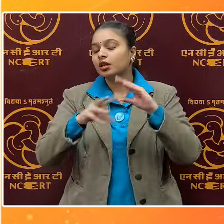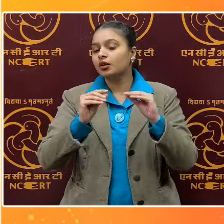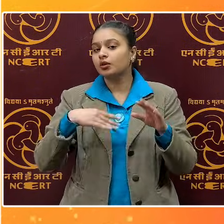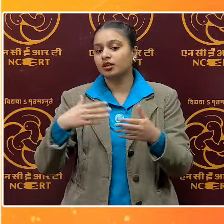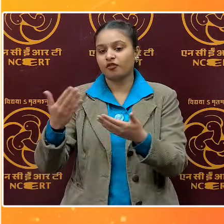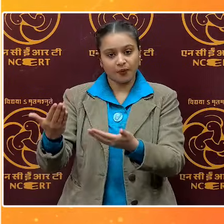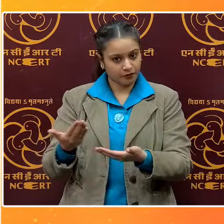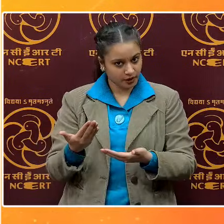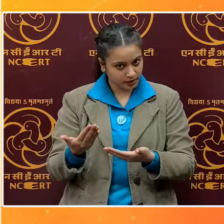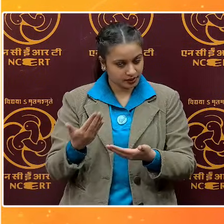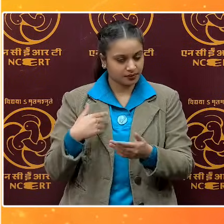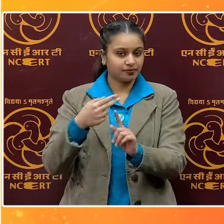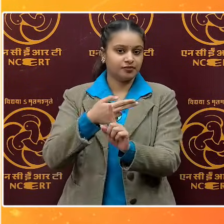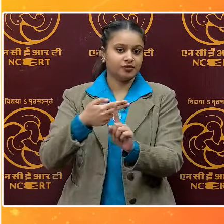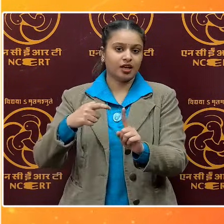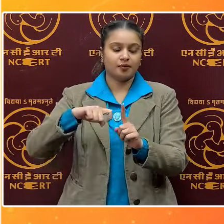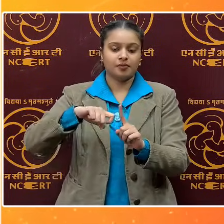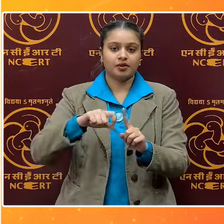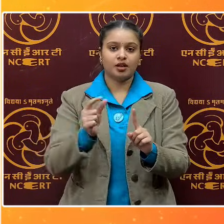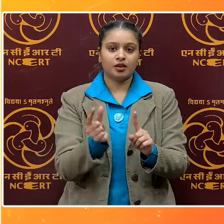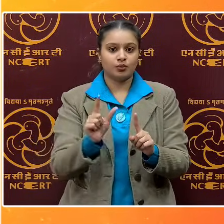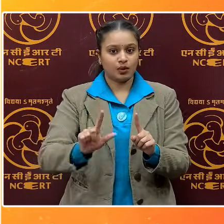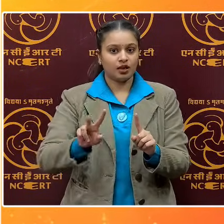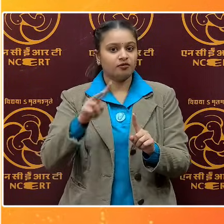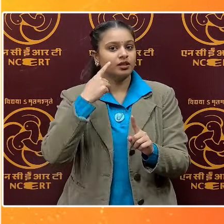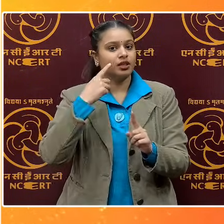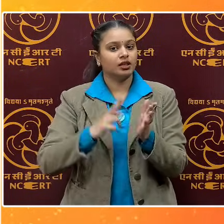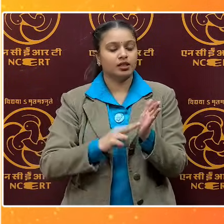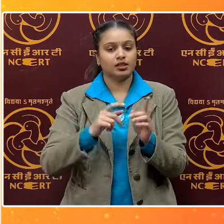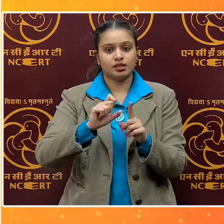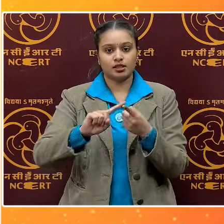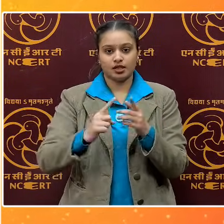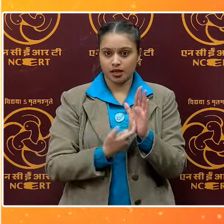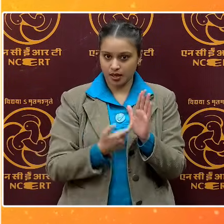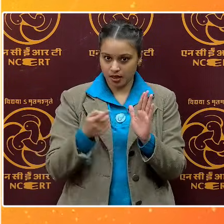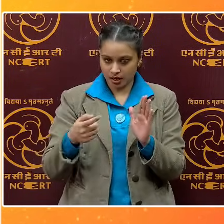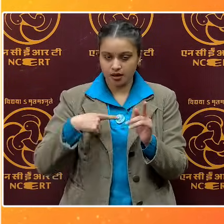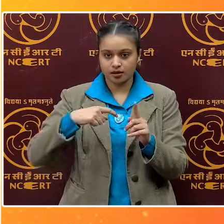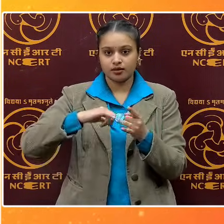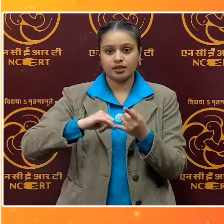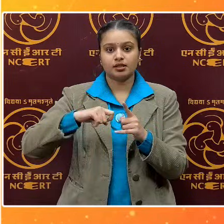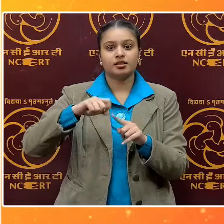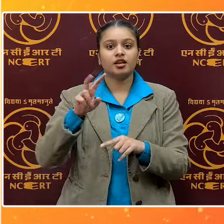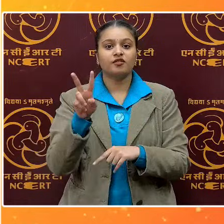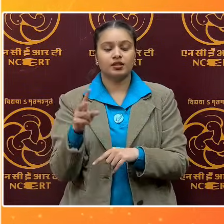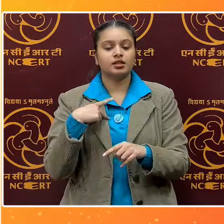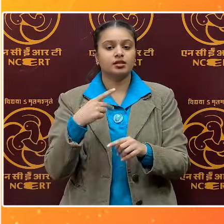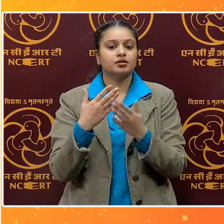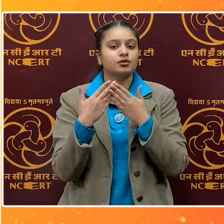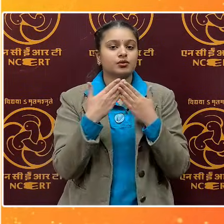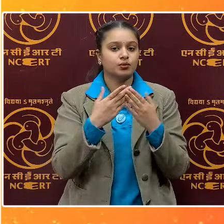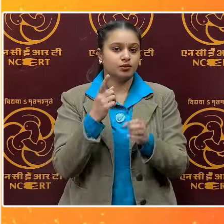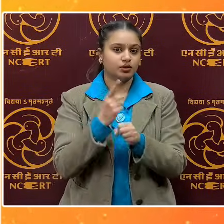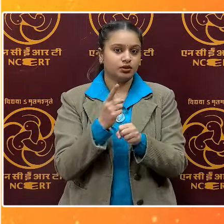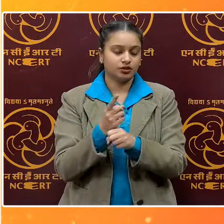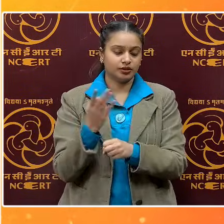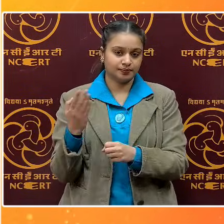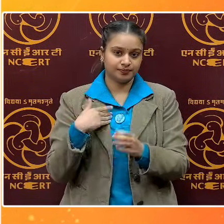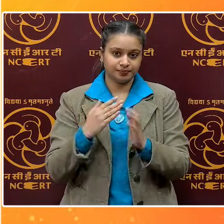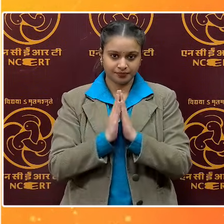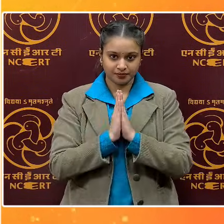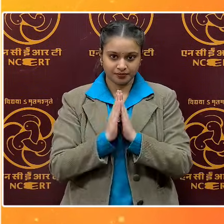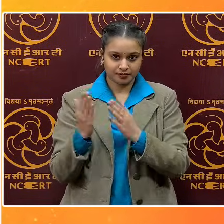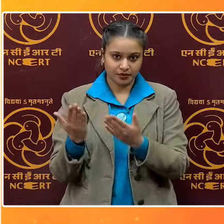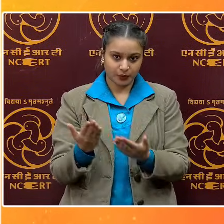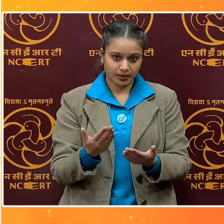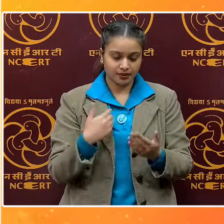in welcoming Miss Kulvinder Kaur, Miss TGT English from SKV number 1, Sagarpur, New Delhi. Ma'am, namaskar and very warm welcome to the session.